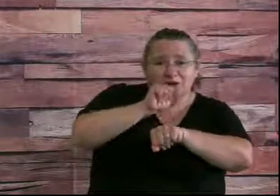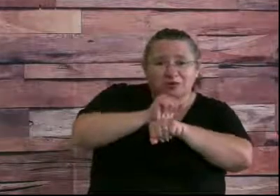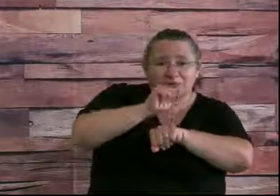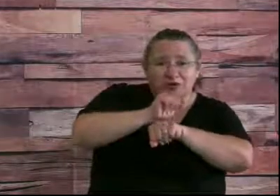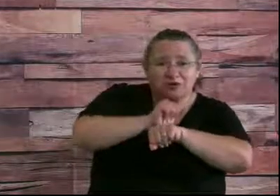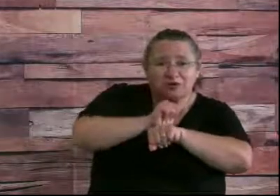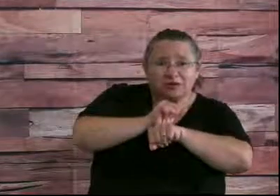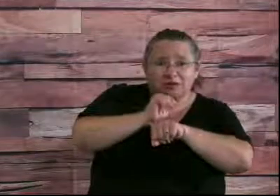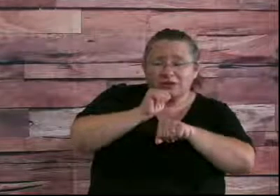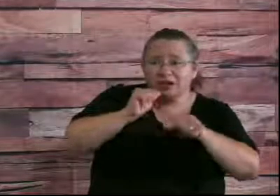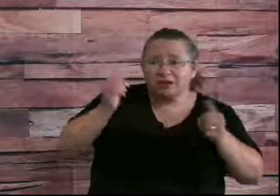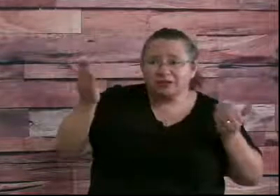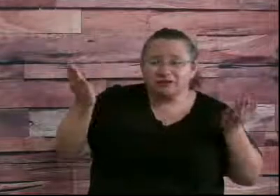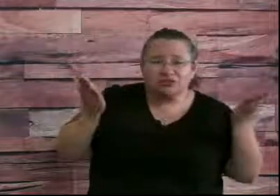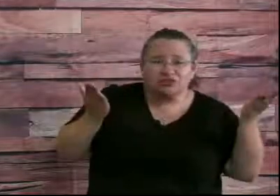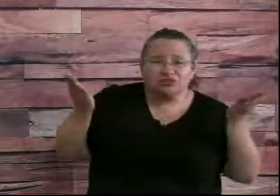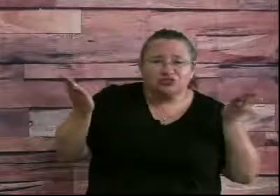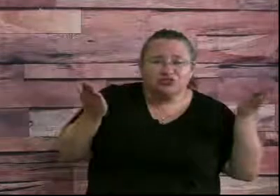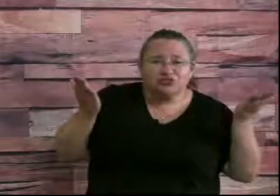and not servanthood.